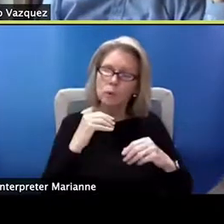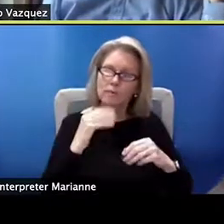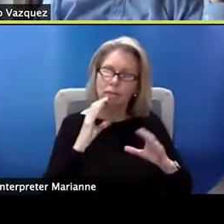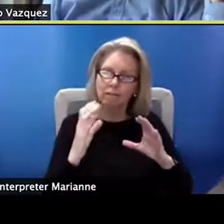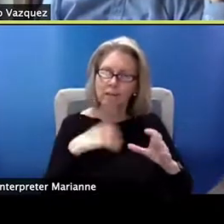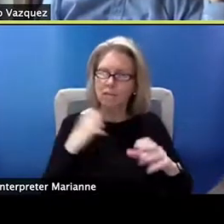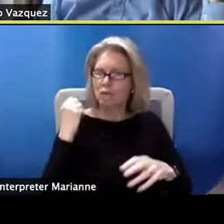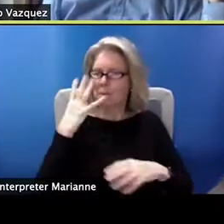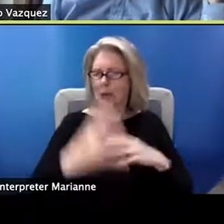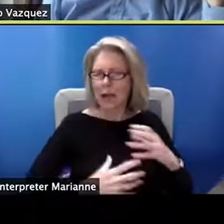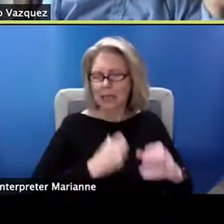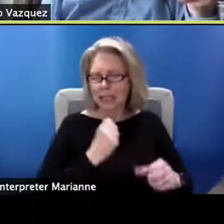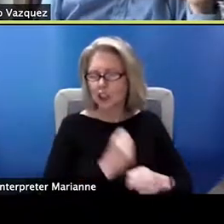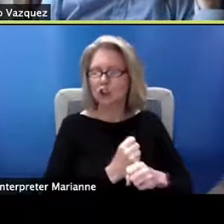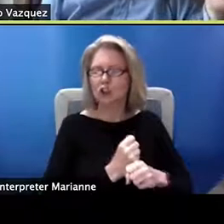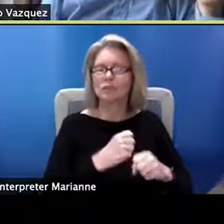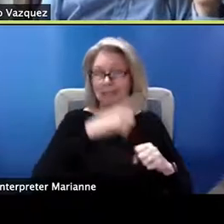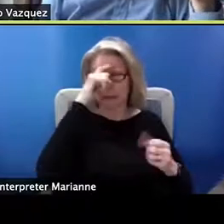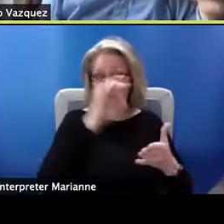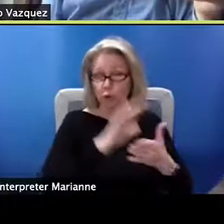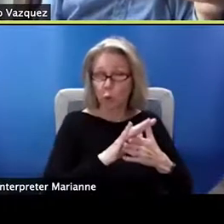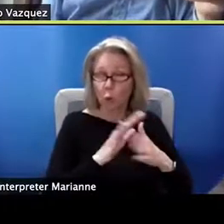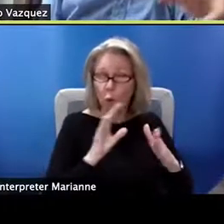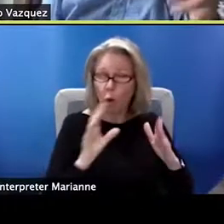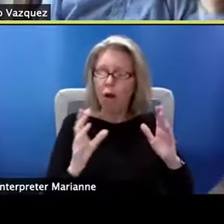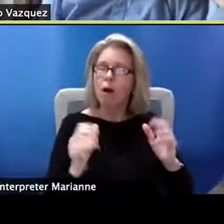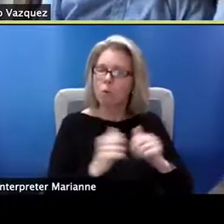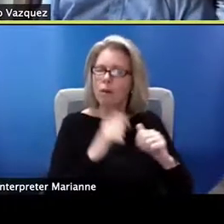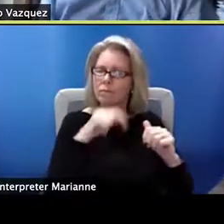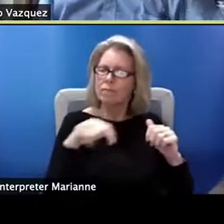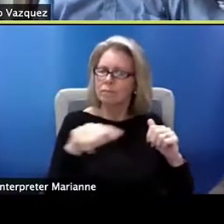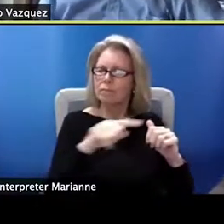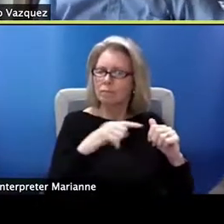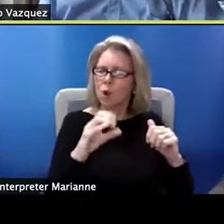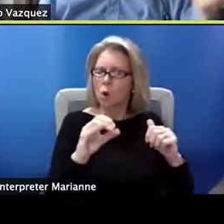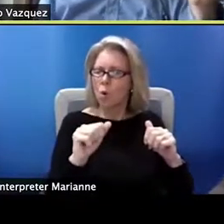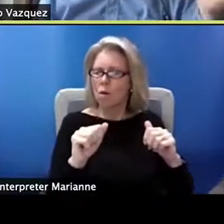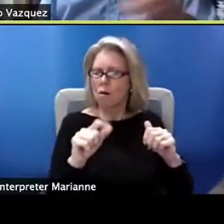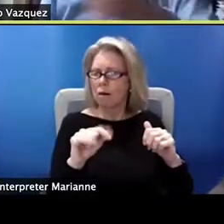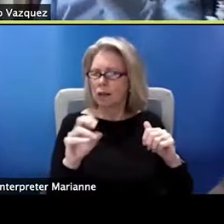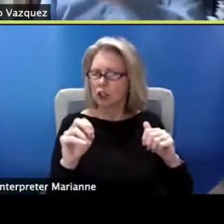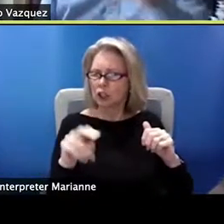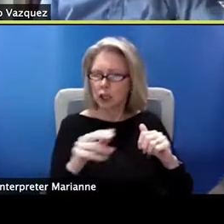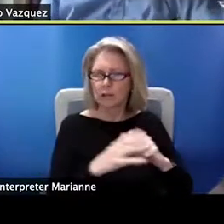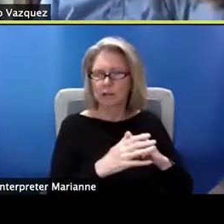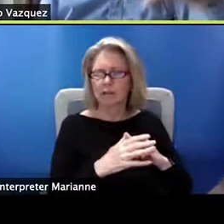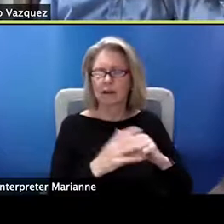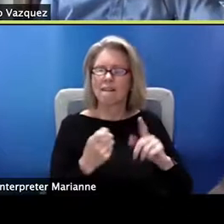Professor Gloria Becker in the summer school, that was a conversation of coalition coming from the Black tradition and